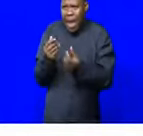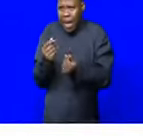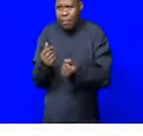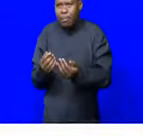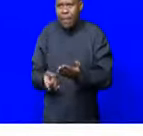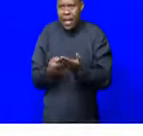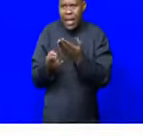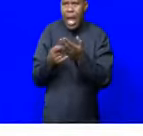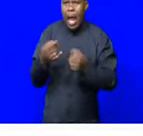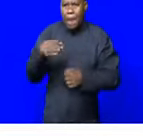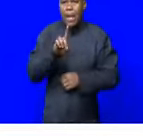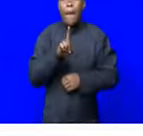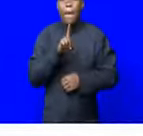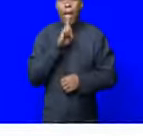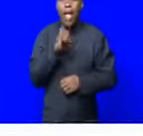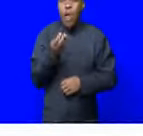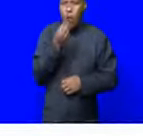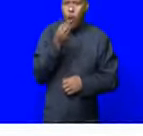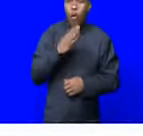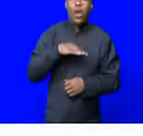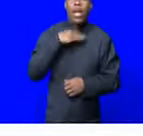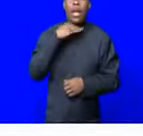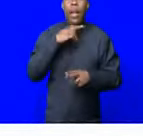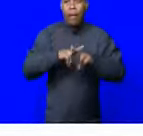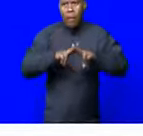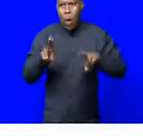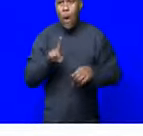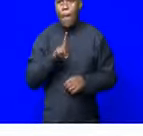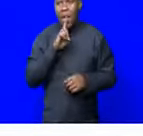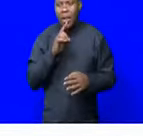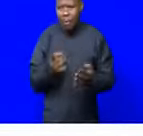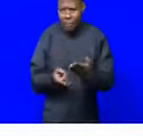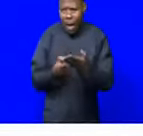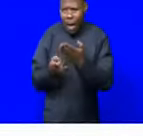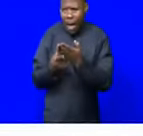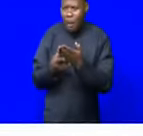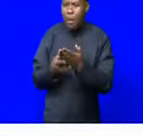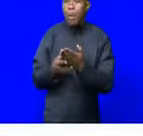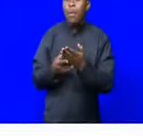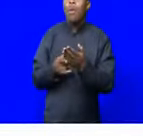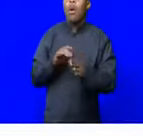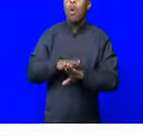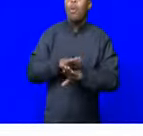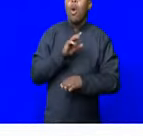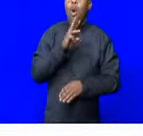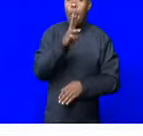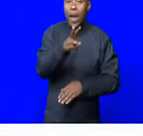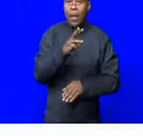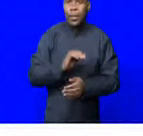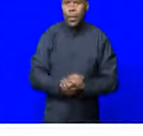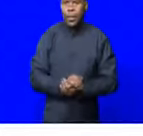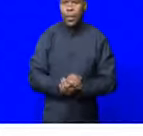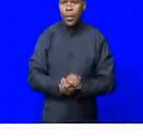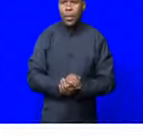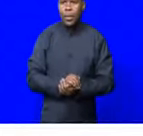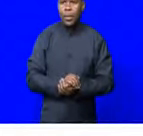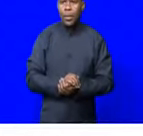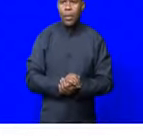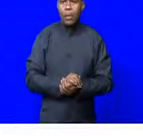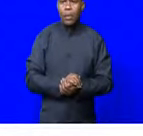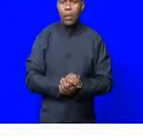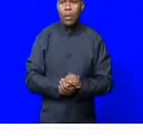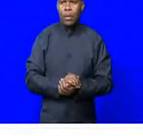ukuthi angeke kufike esigabeni lesithe kodwa nje kutawukhona kuphunga leso simo naloko ukuthi nje